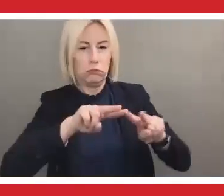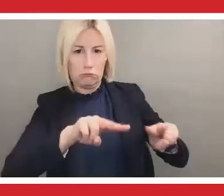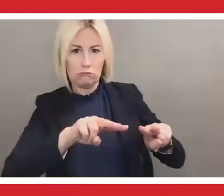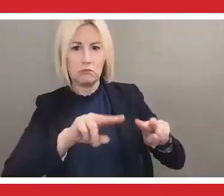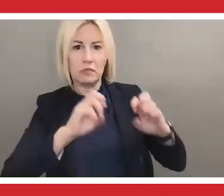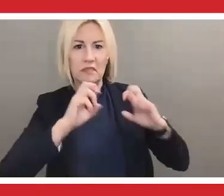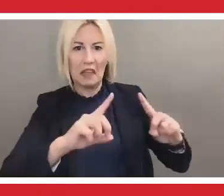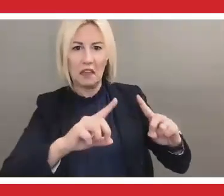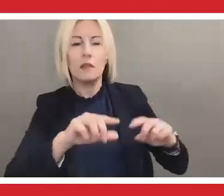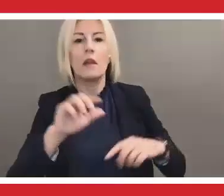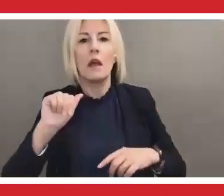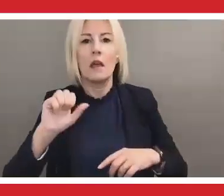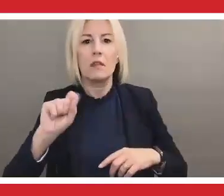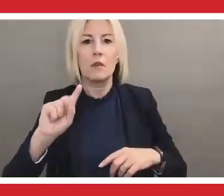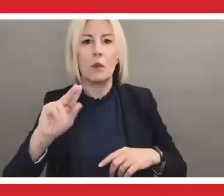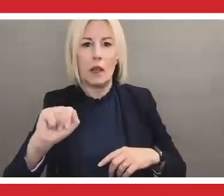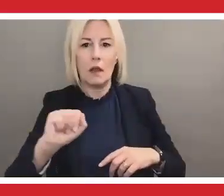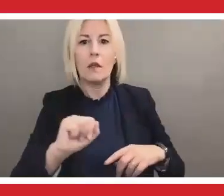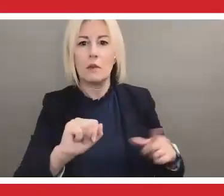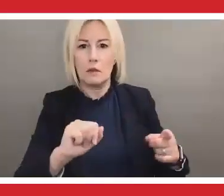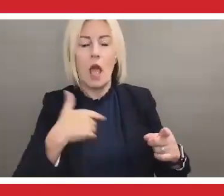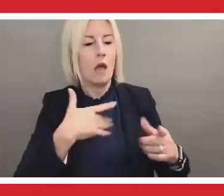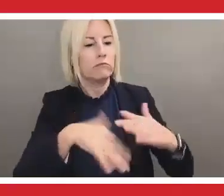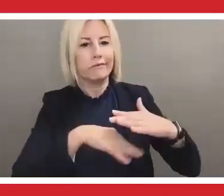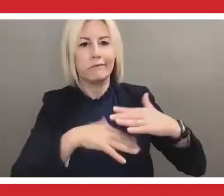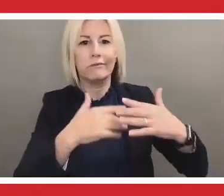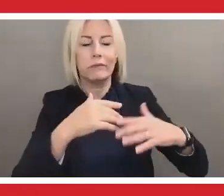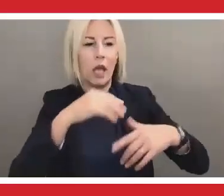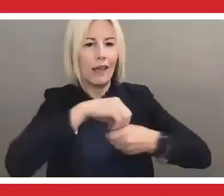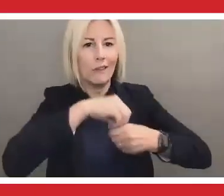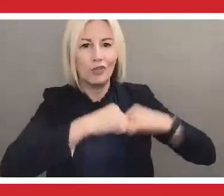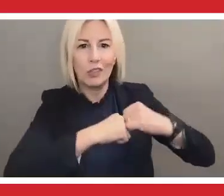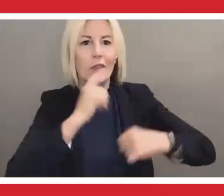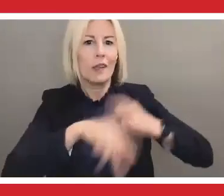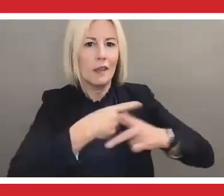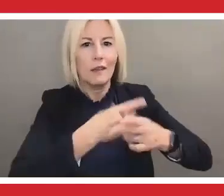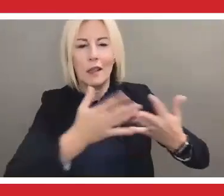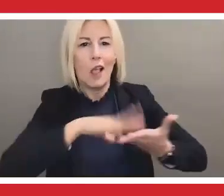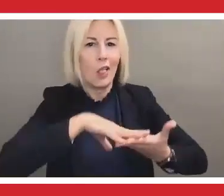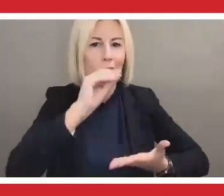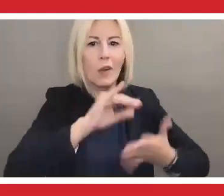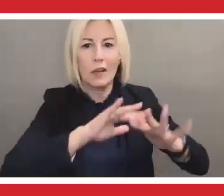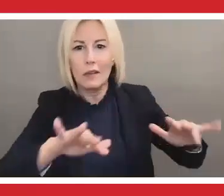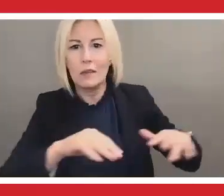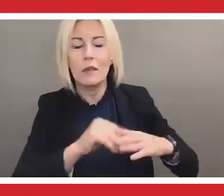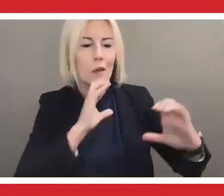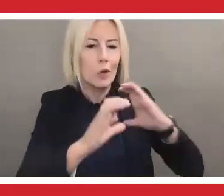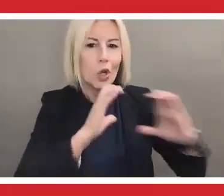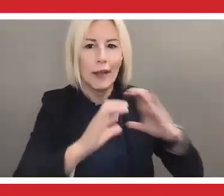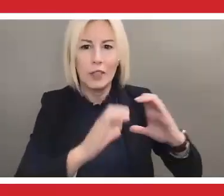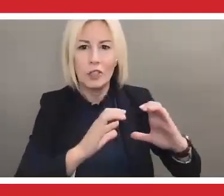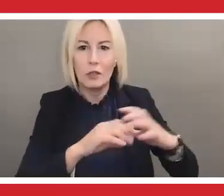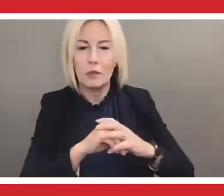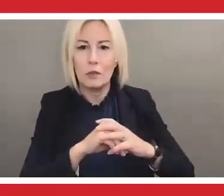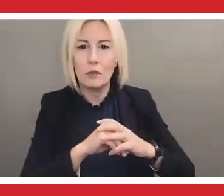Estonia had in place infrastructure for distance learning, and also for the communication with school and